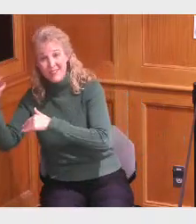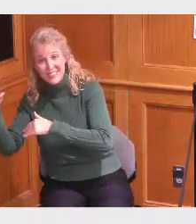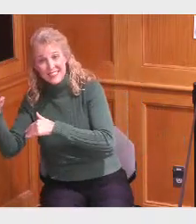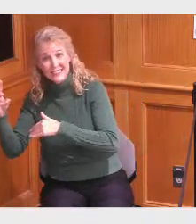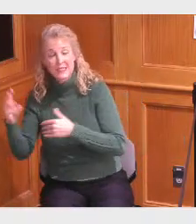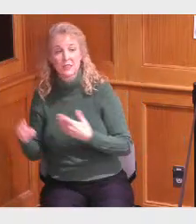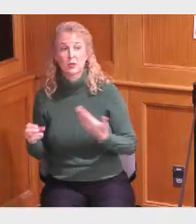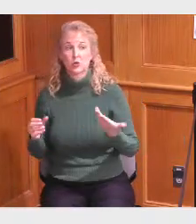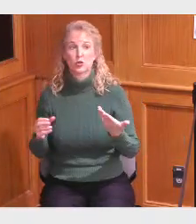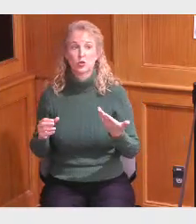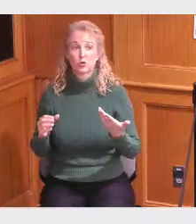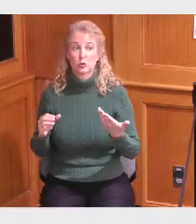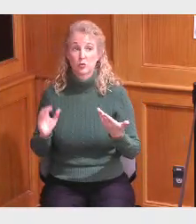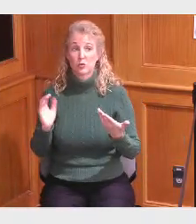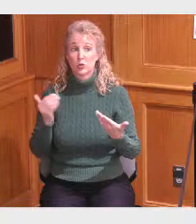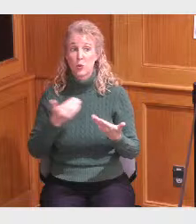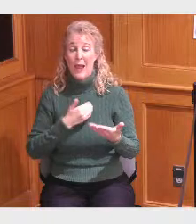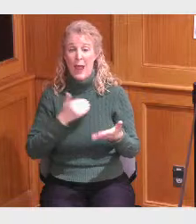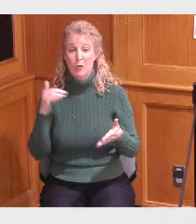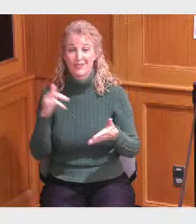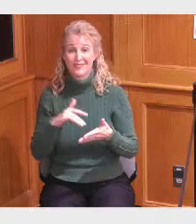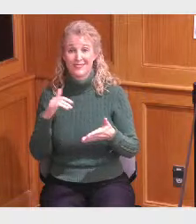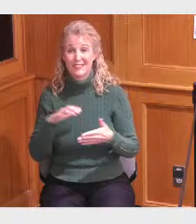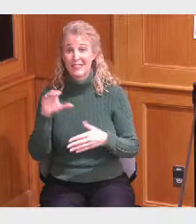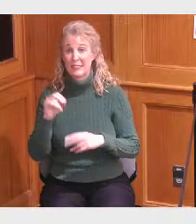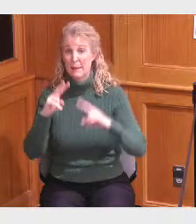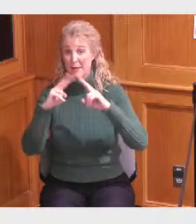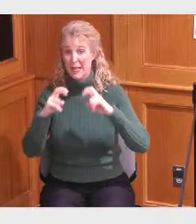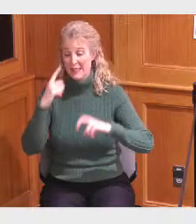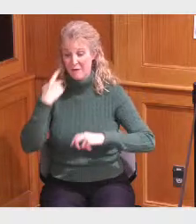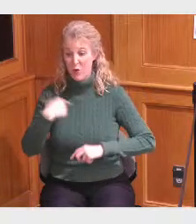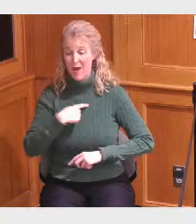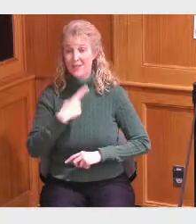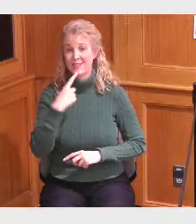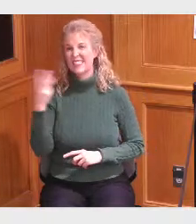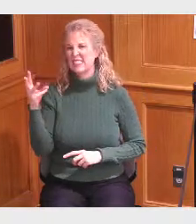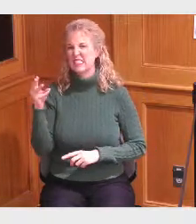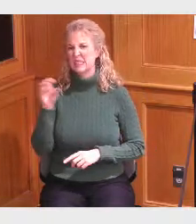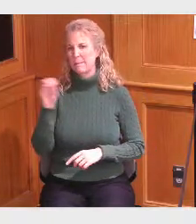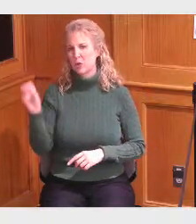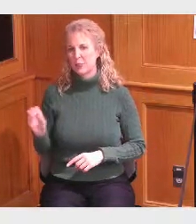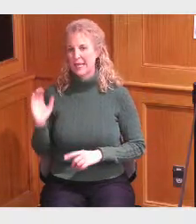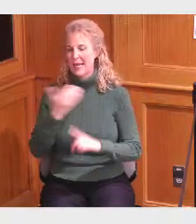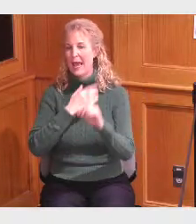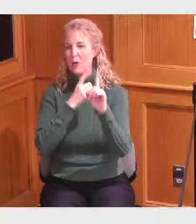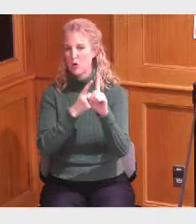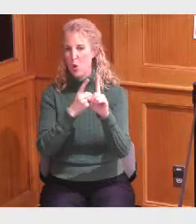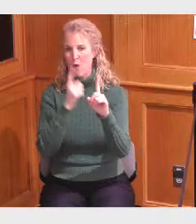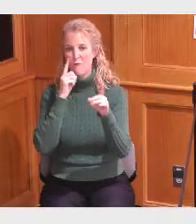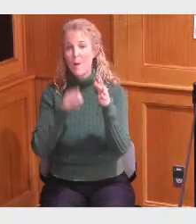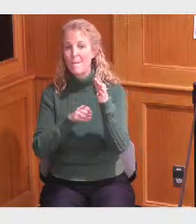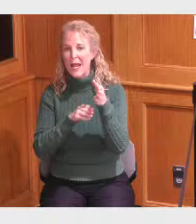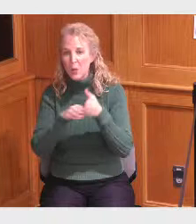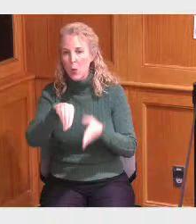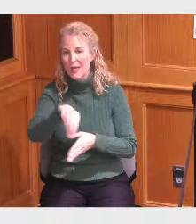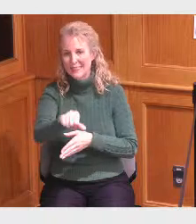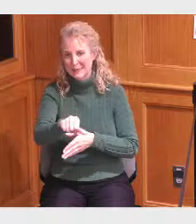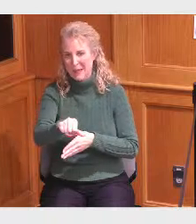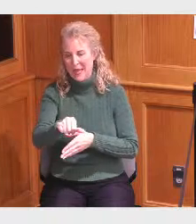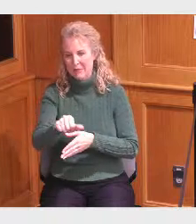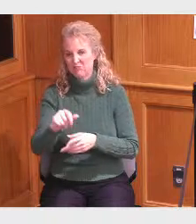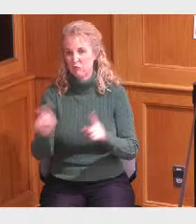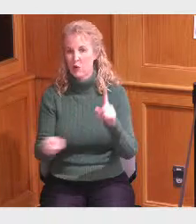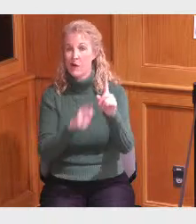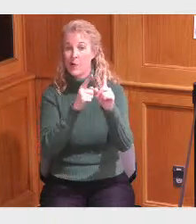So the disparity study company did an analysis for us and came up with the 16% for minority spend as an aspirational general